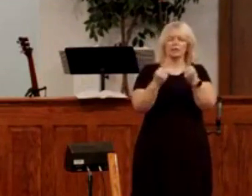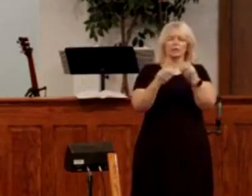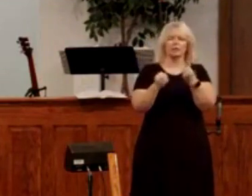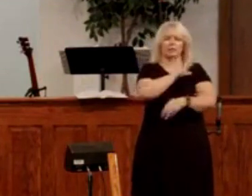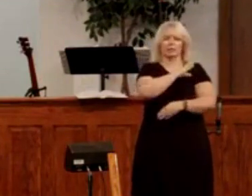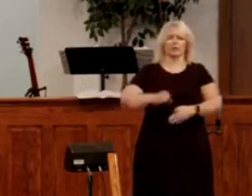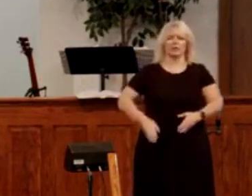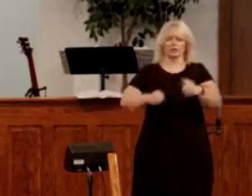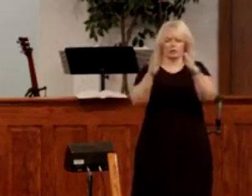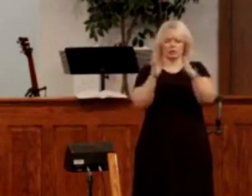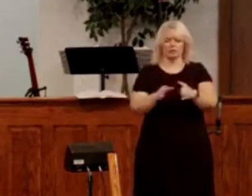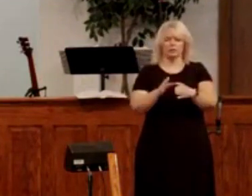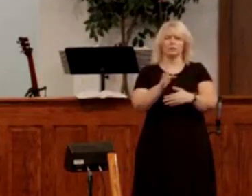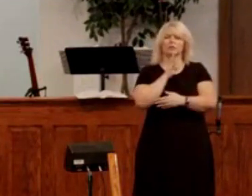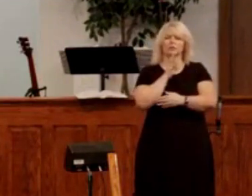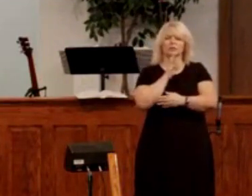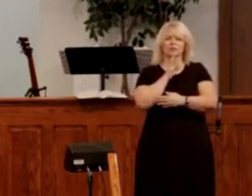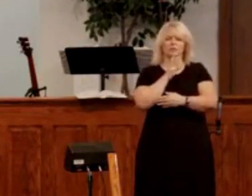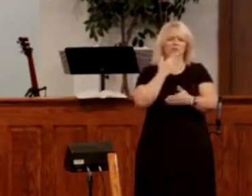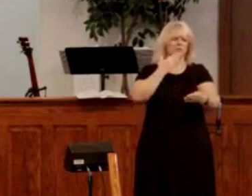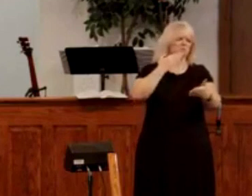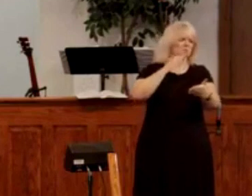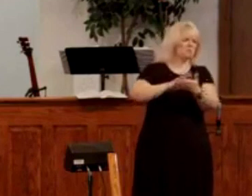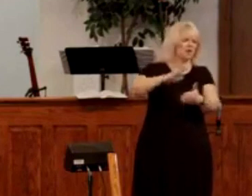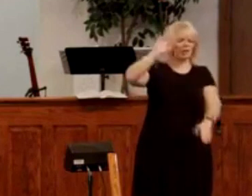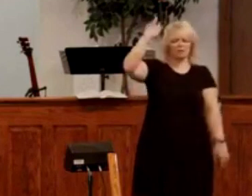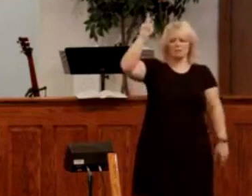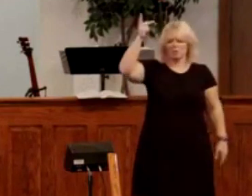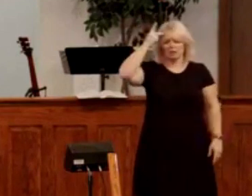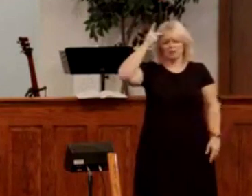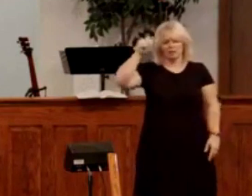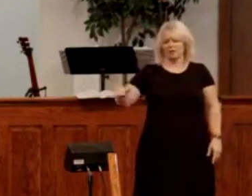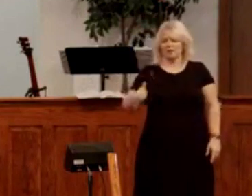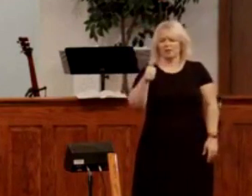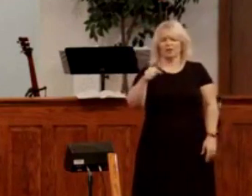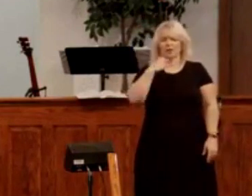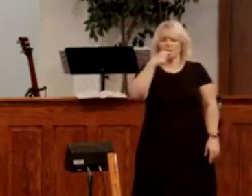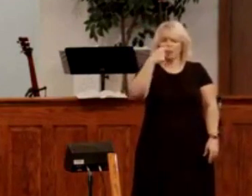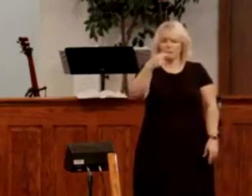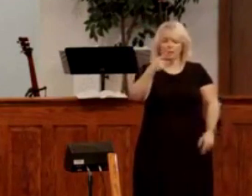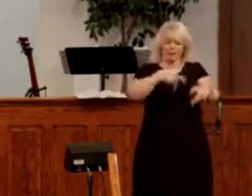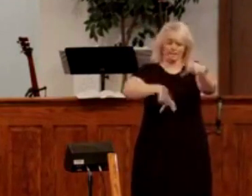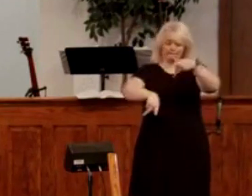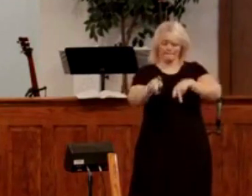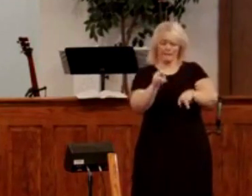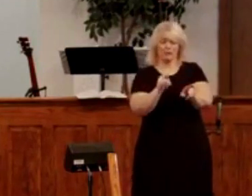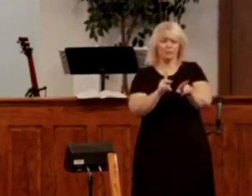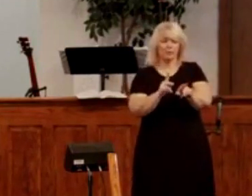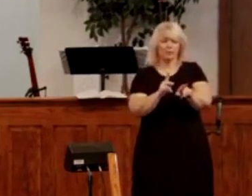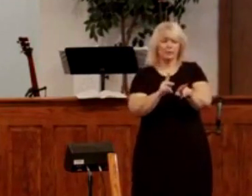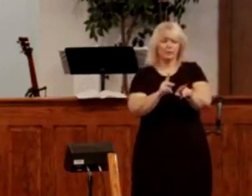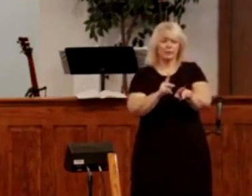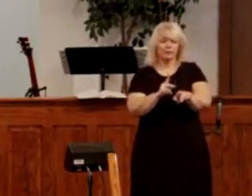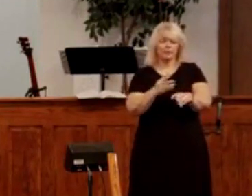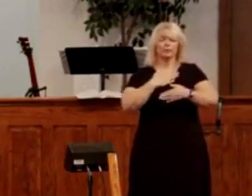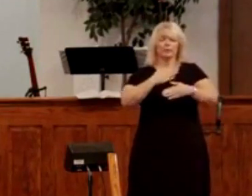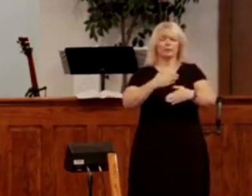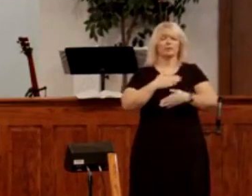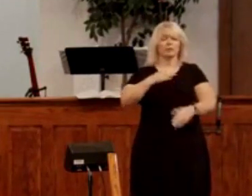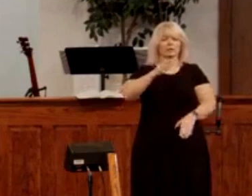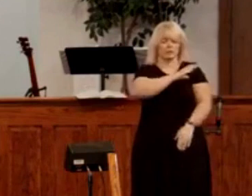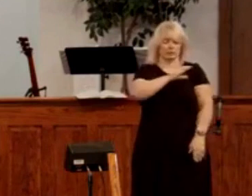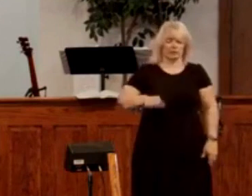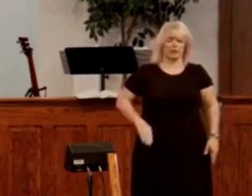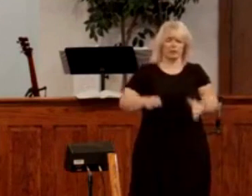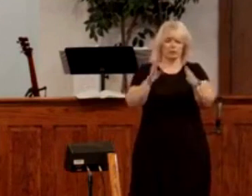speak contemptuously of politicians and other public figures. If you profess to be a Christian